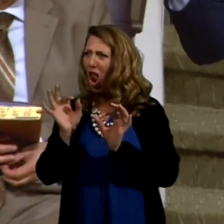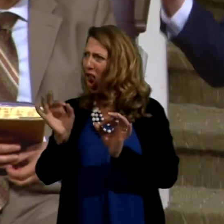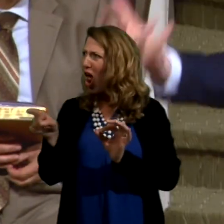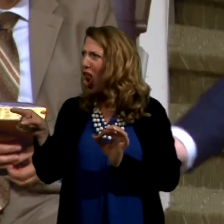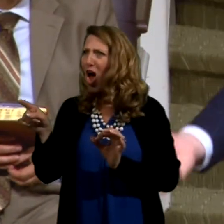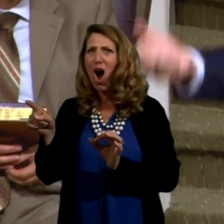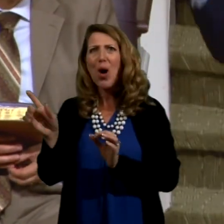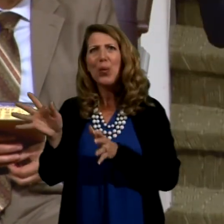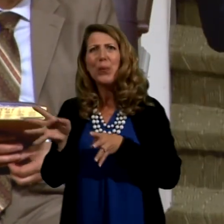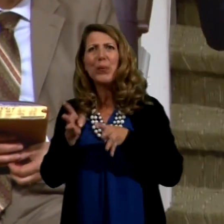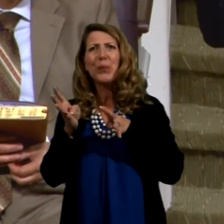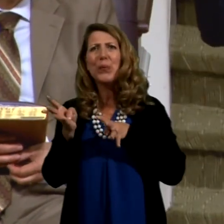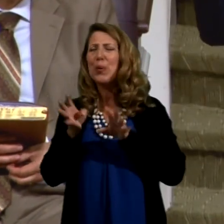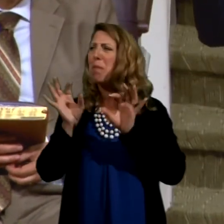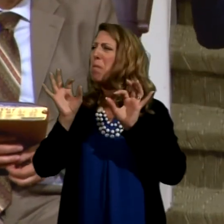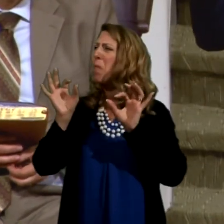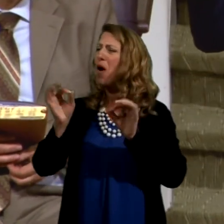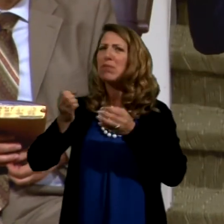anchors. Let's